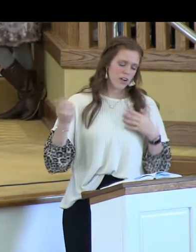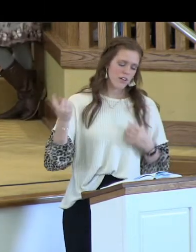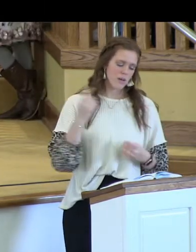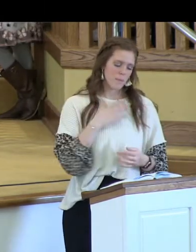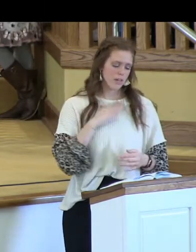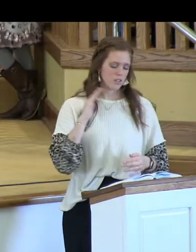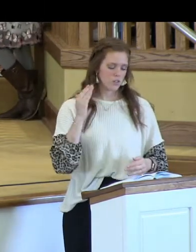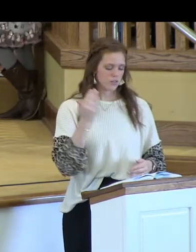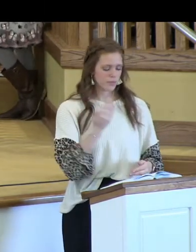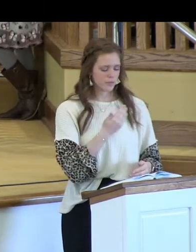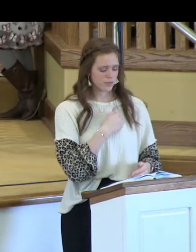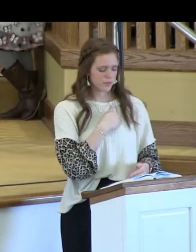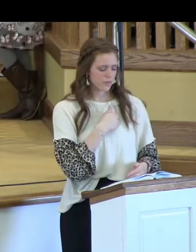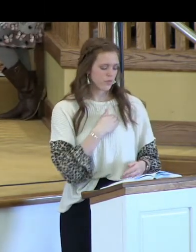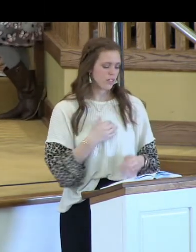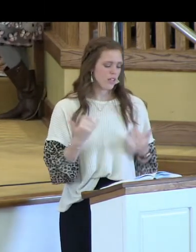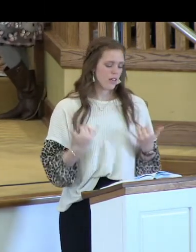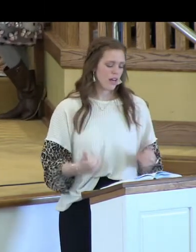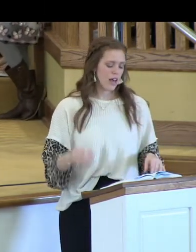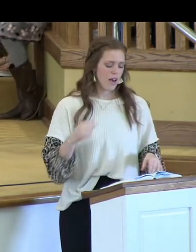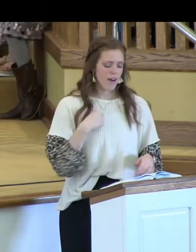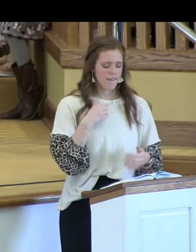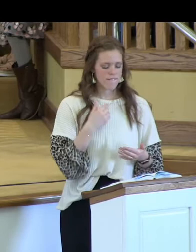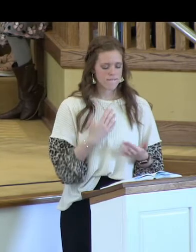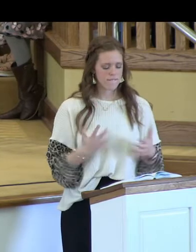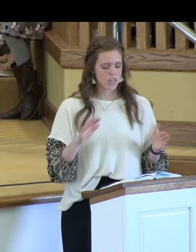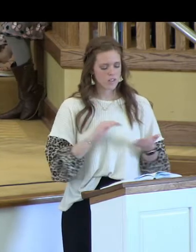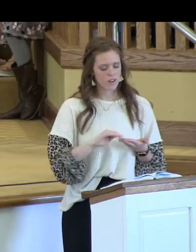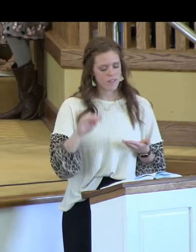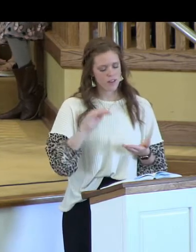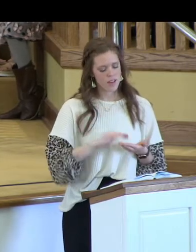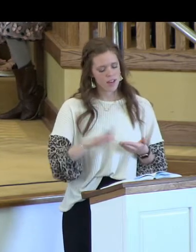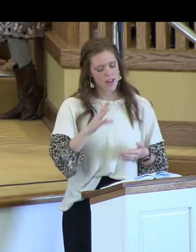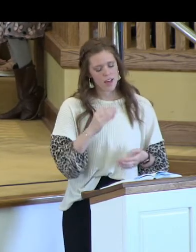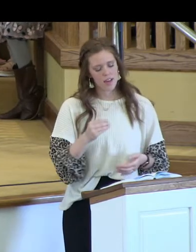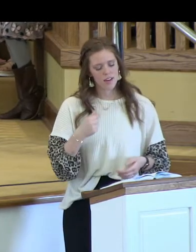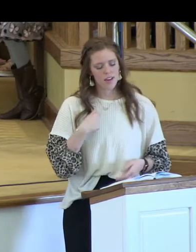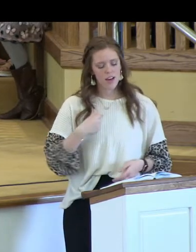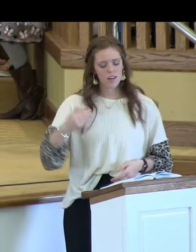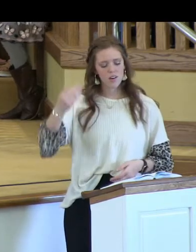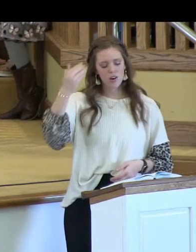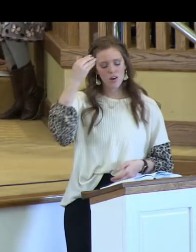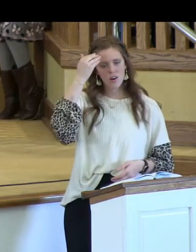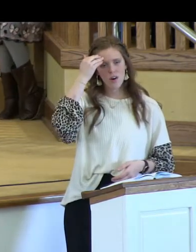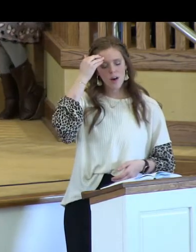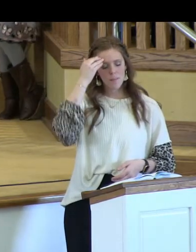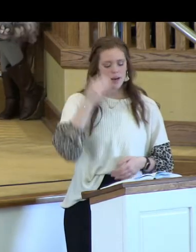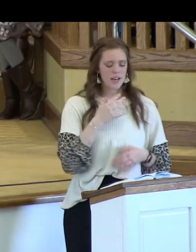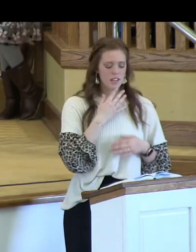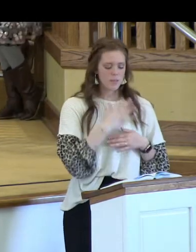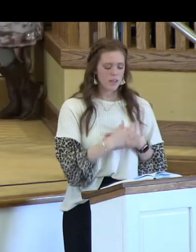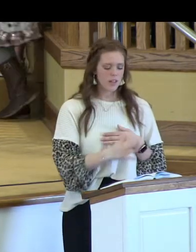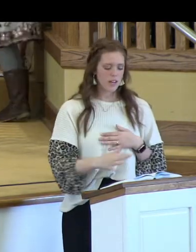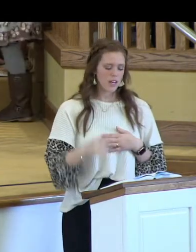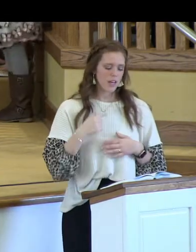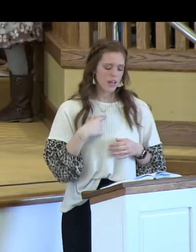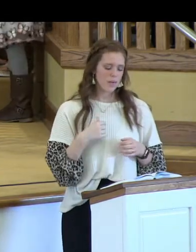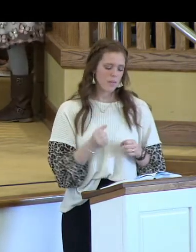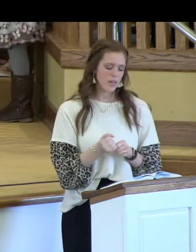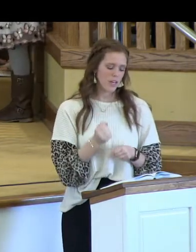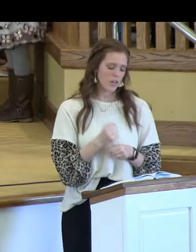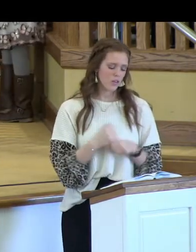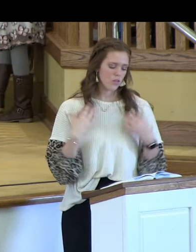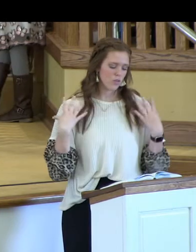to my soul. Now I am forgiven, and I know by the blood I